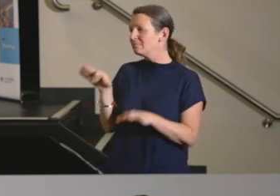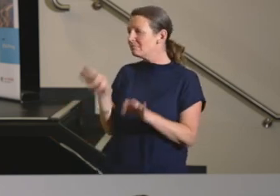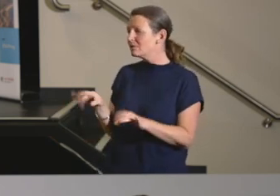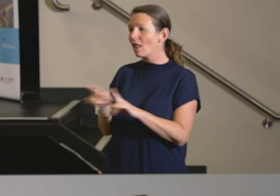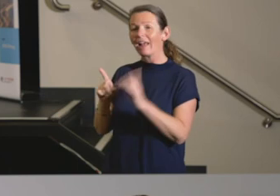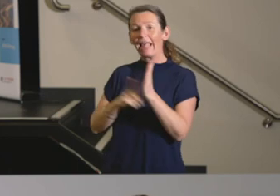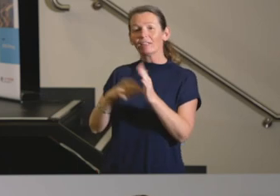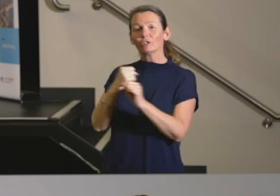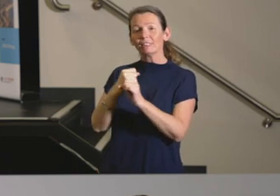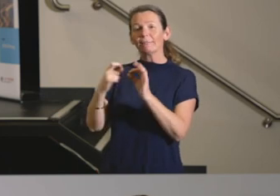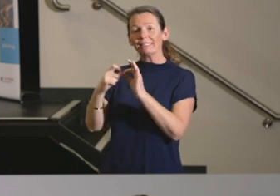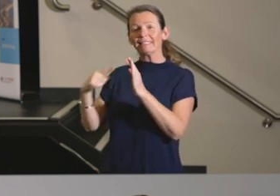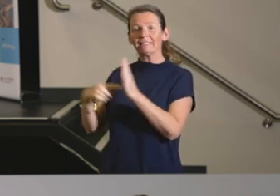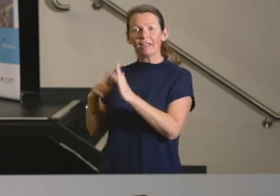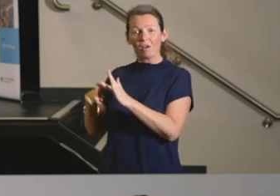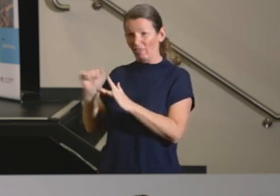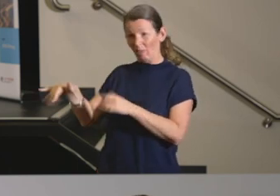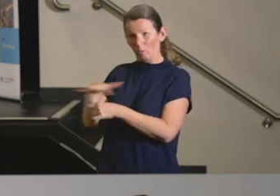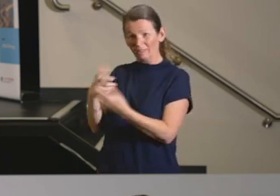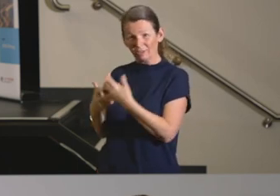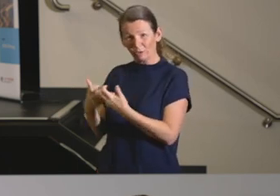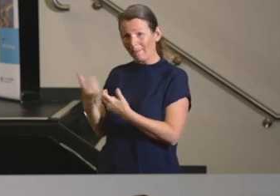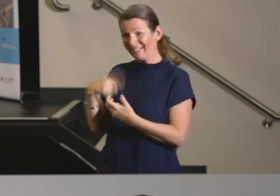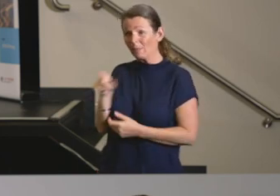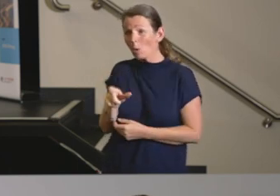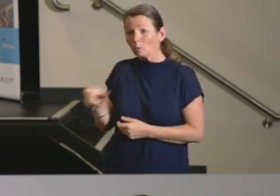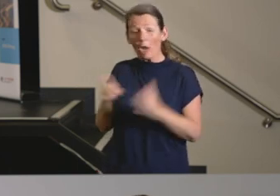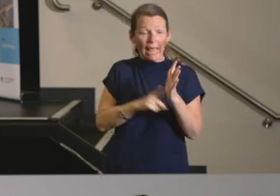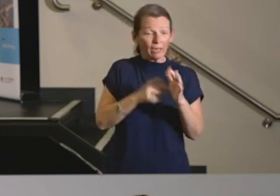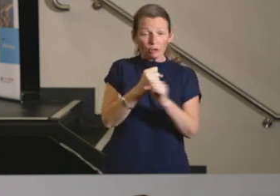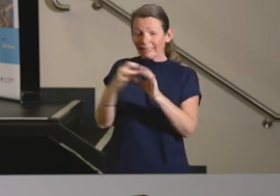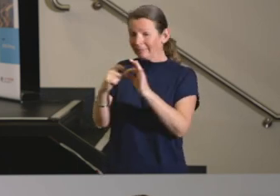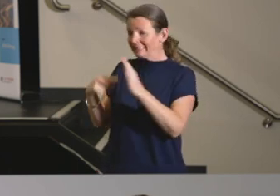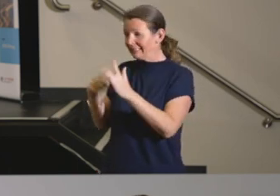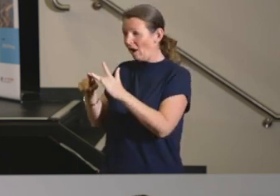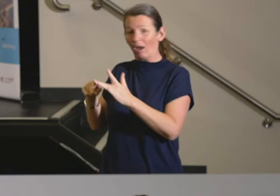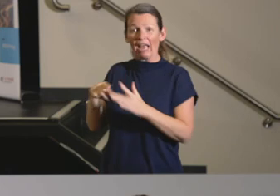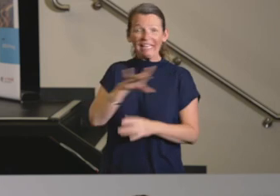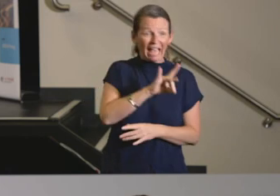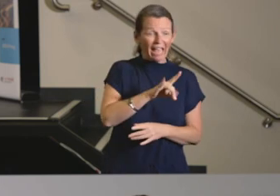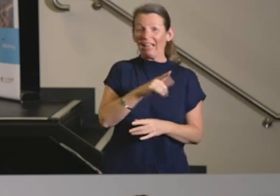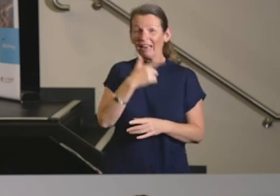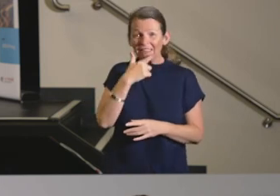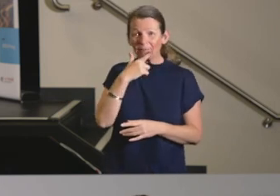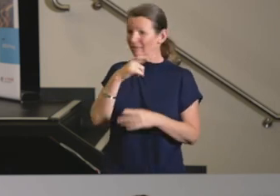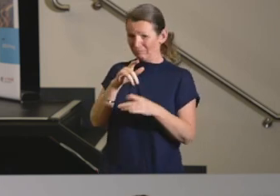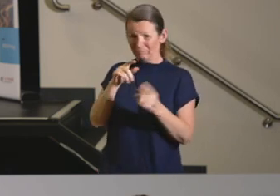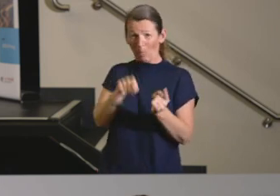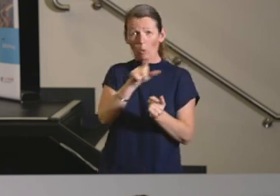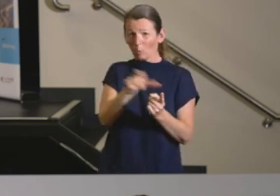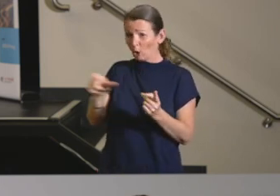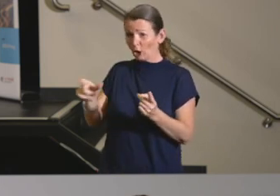like LGBTI issues, because those words don't exist in our language, gay, lesbian, trans, they don't